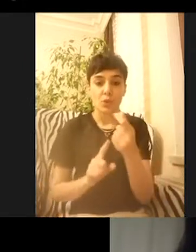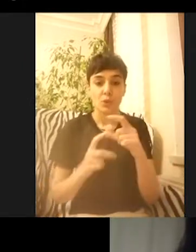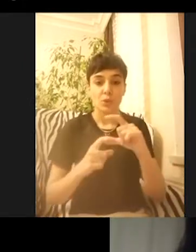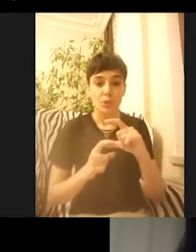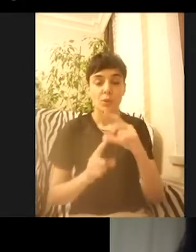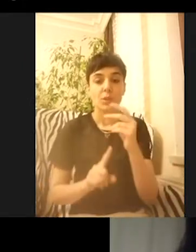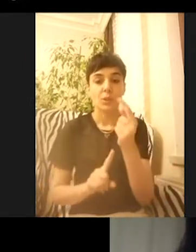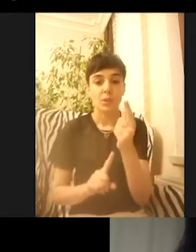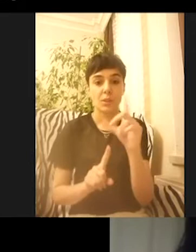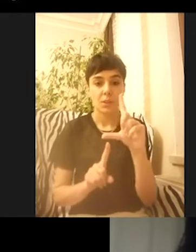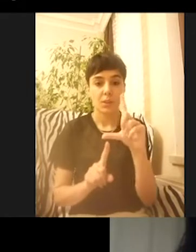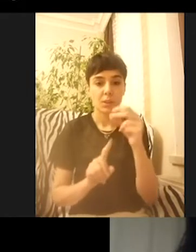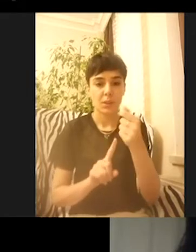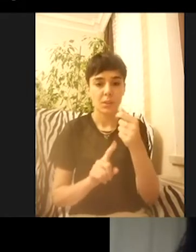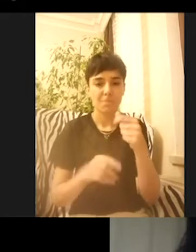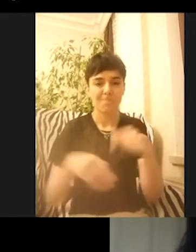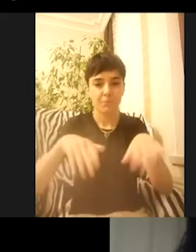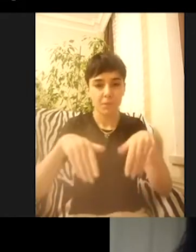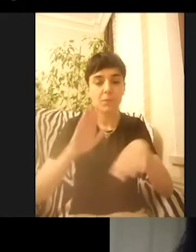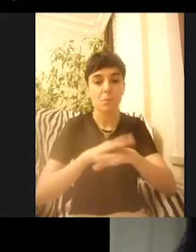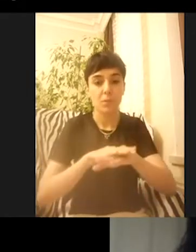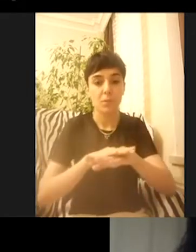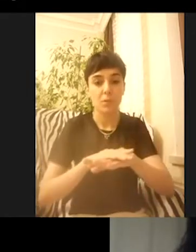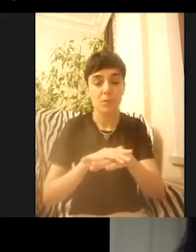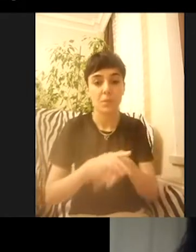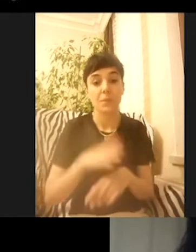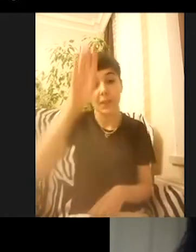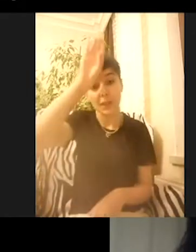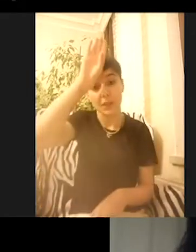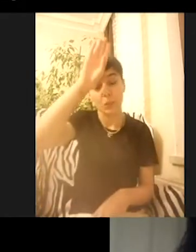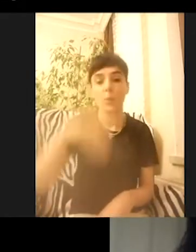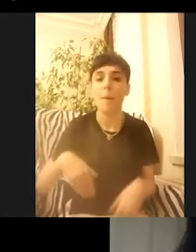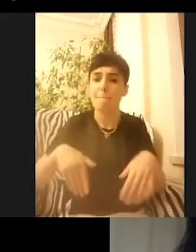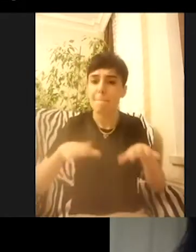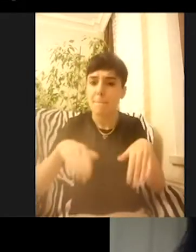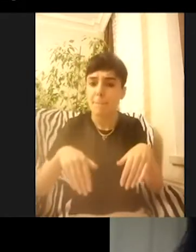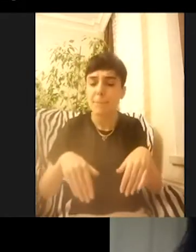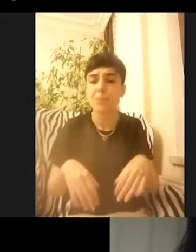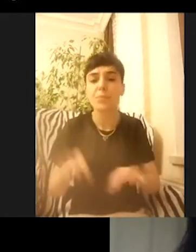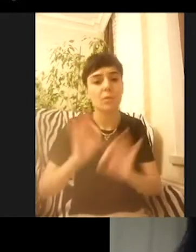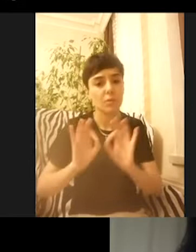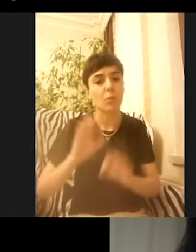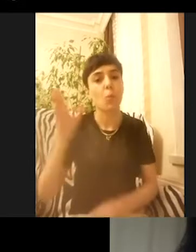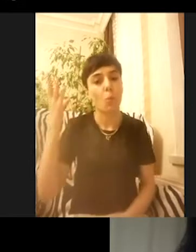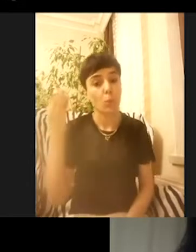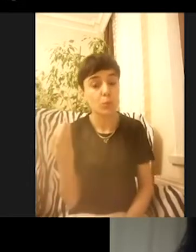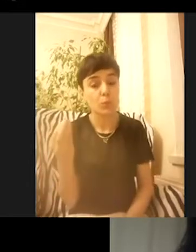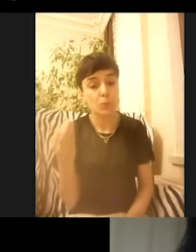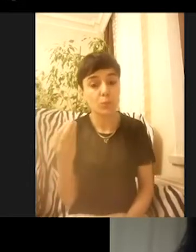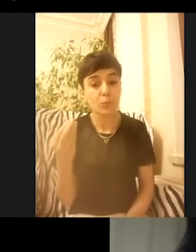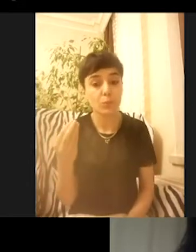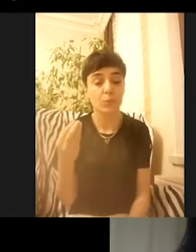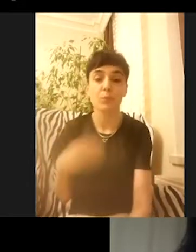parks. And how would you see your work as an organizer at the university